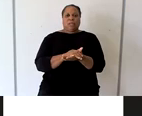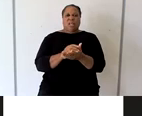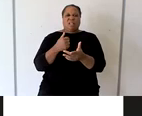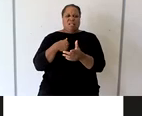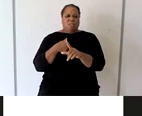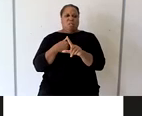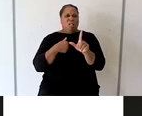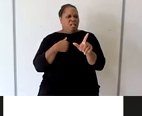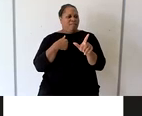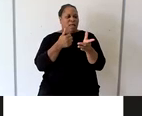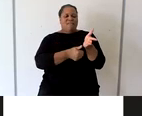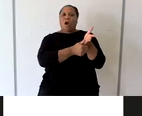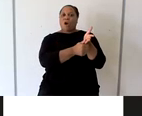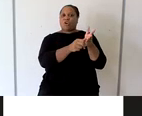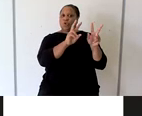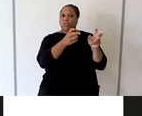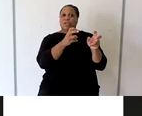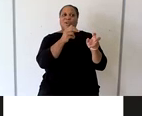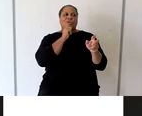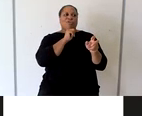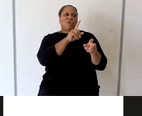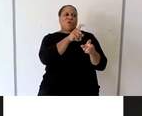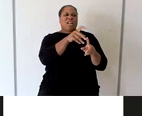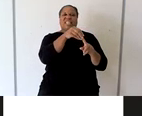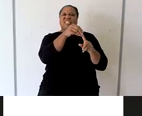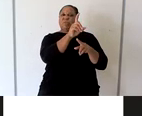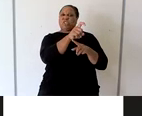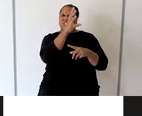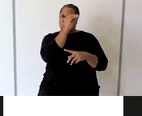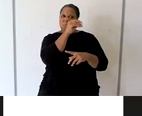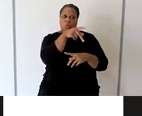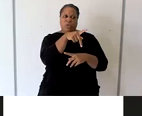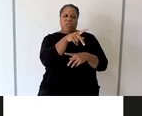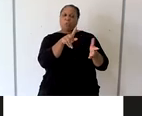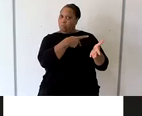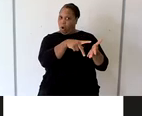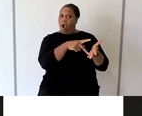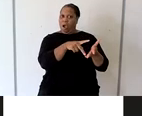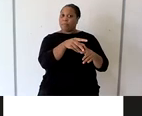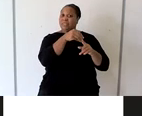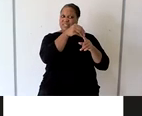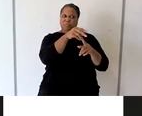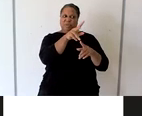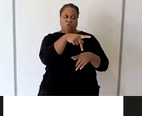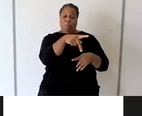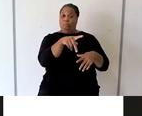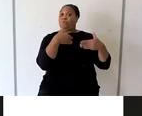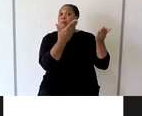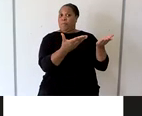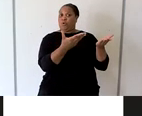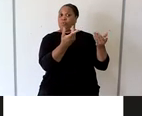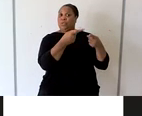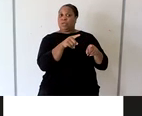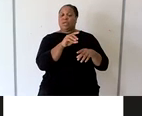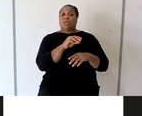title called Girl Asks Special Needs Boy to Prom. A very special promposal took place at